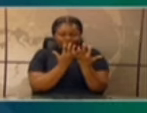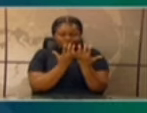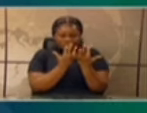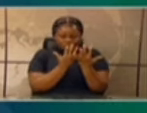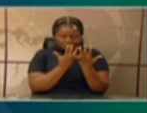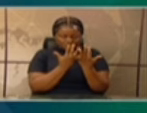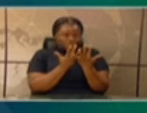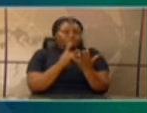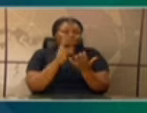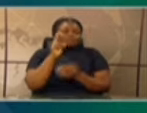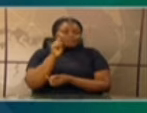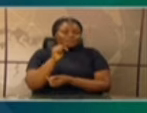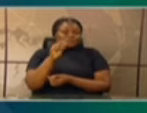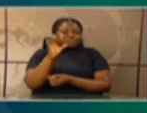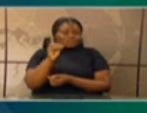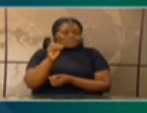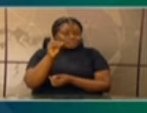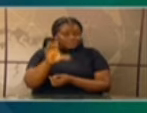Now, NDC area,